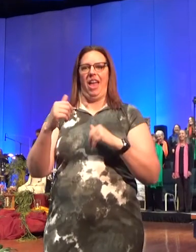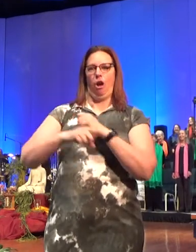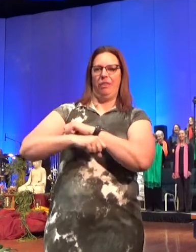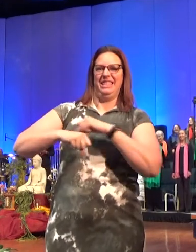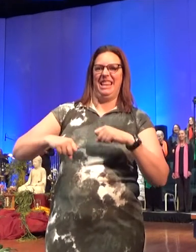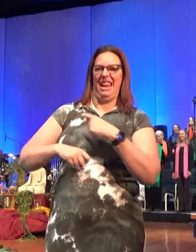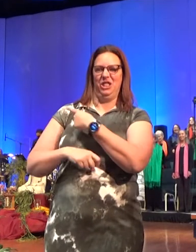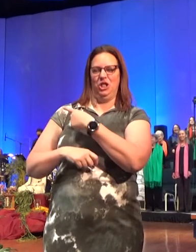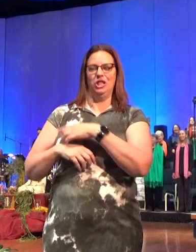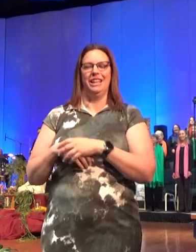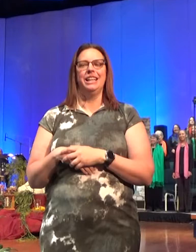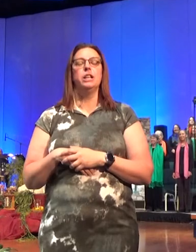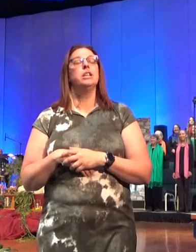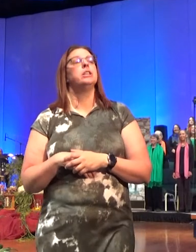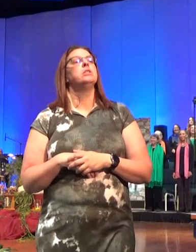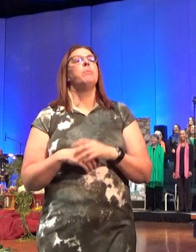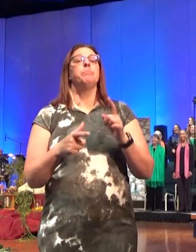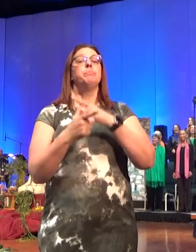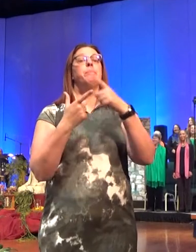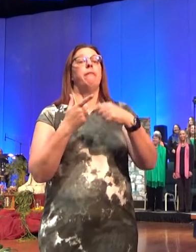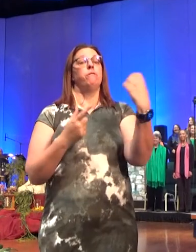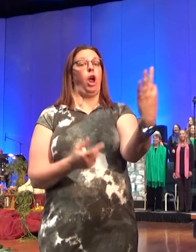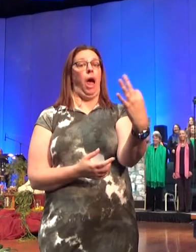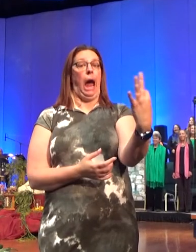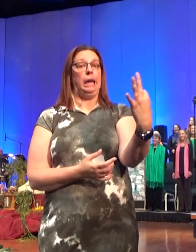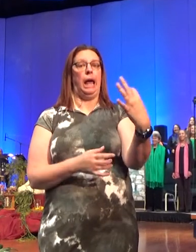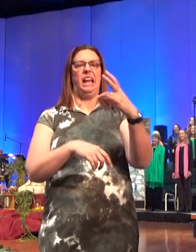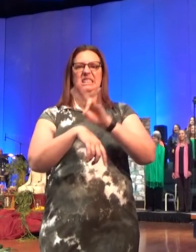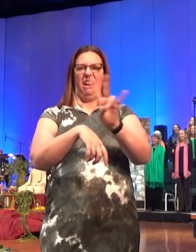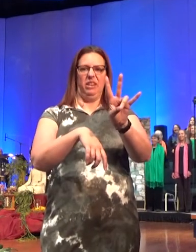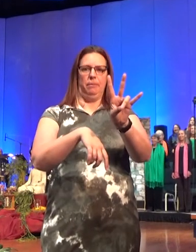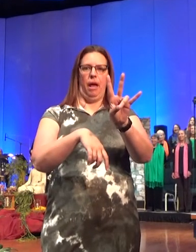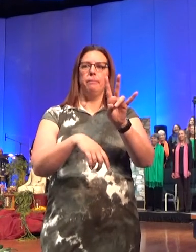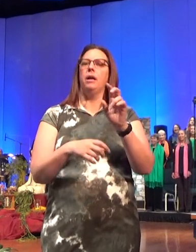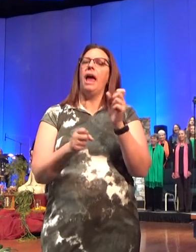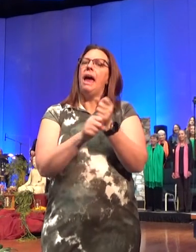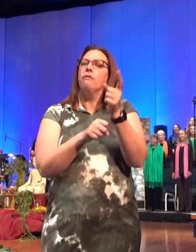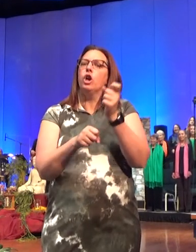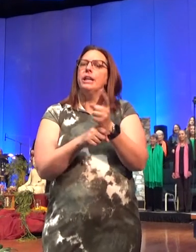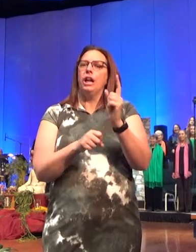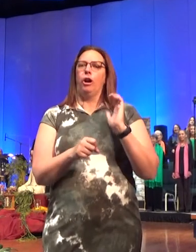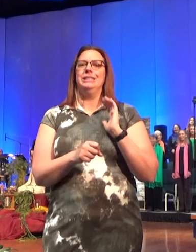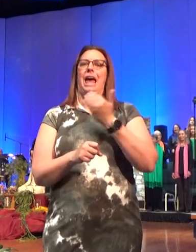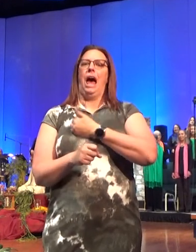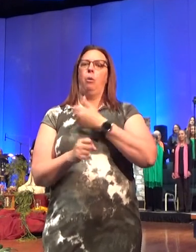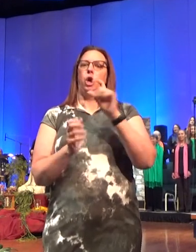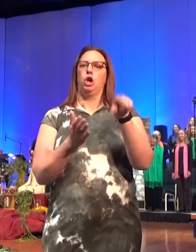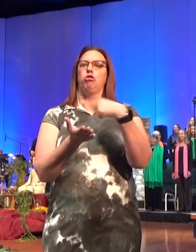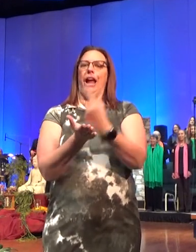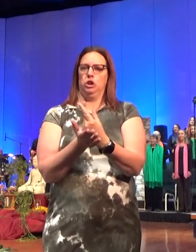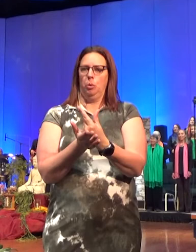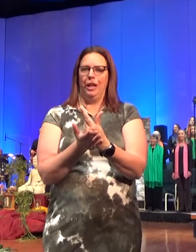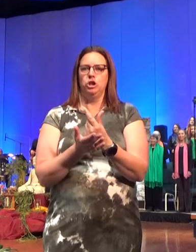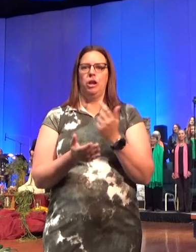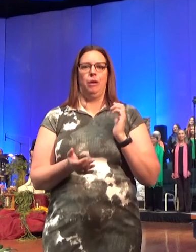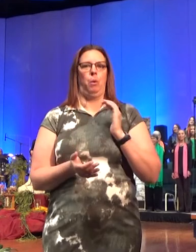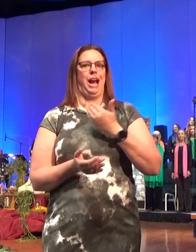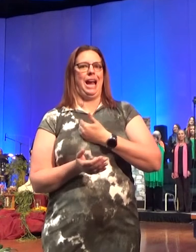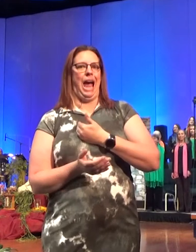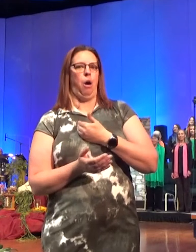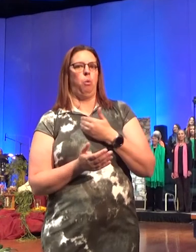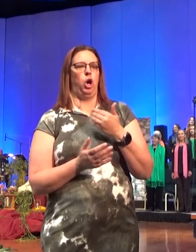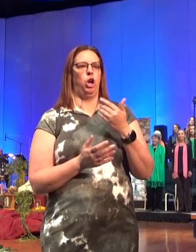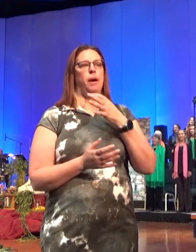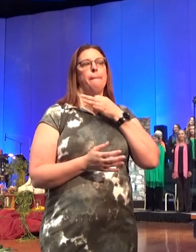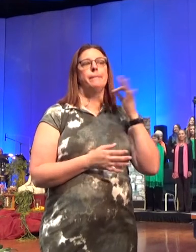Friday, 7 p.m., one of my favorite things that we do each year, it's our ecclesiastical graduation, where our incredible practitioner candidates graduate, our